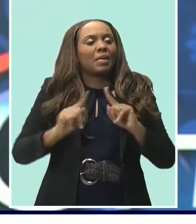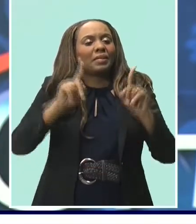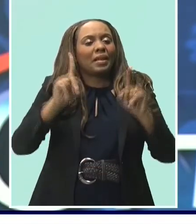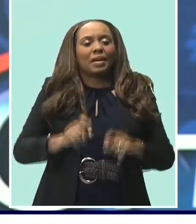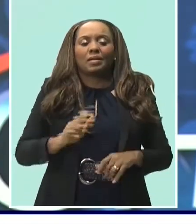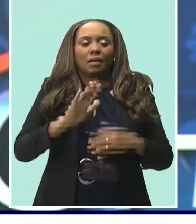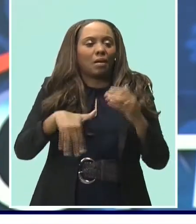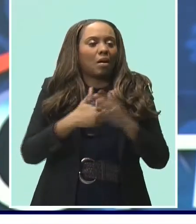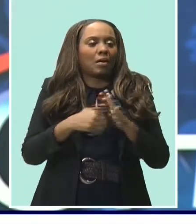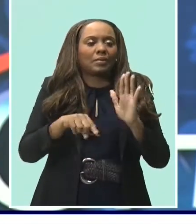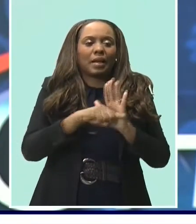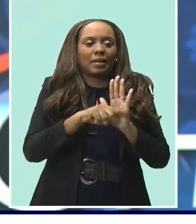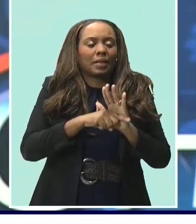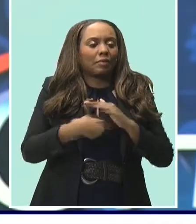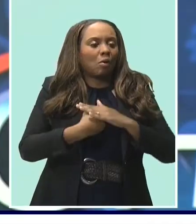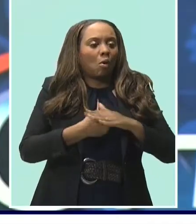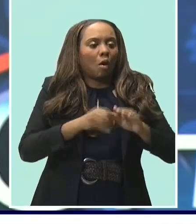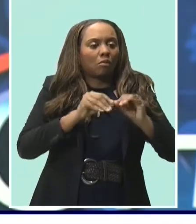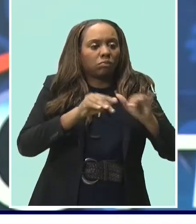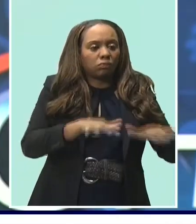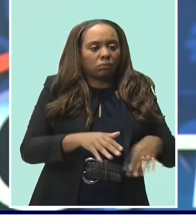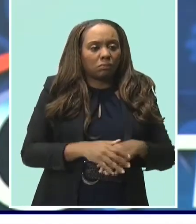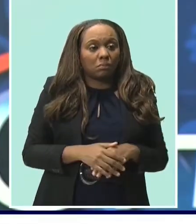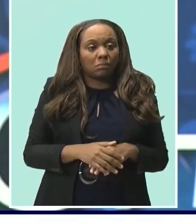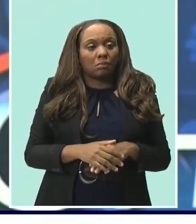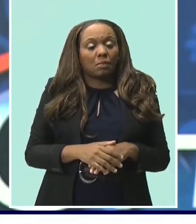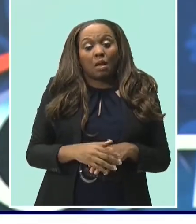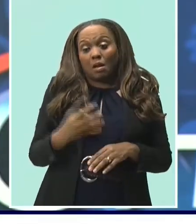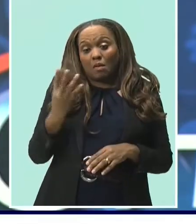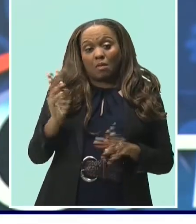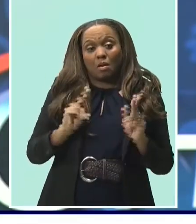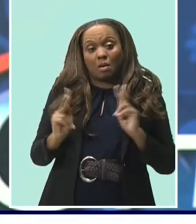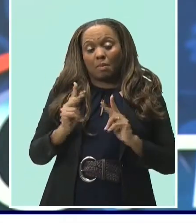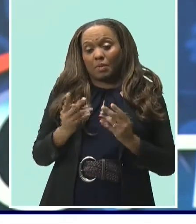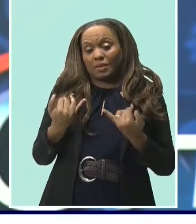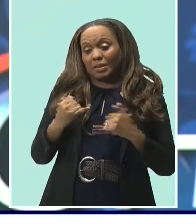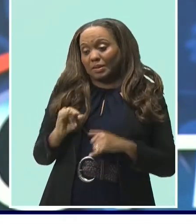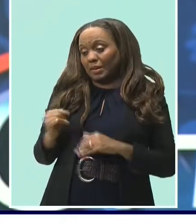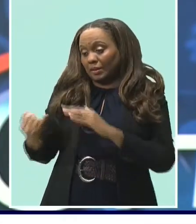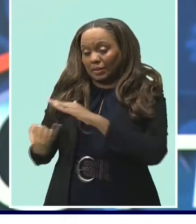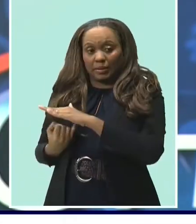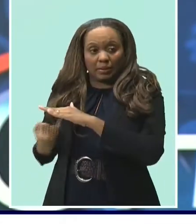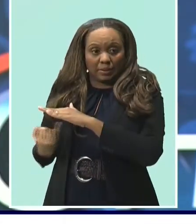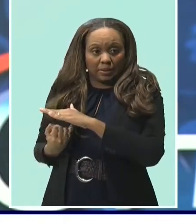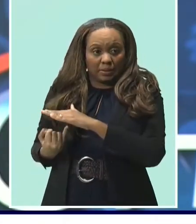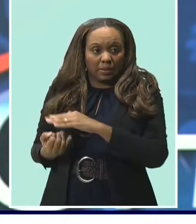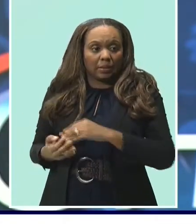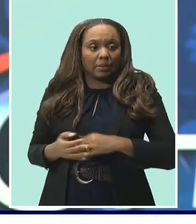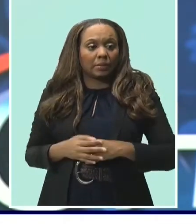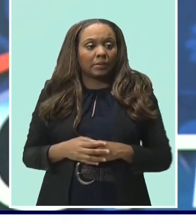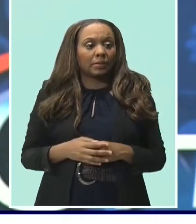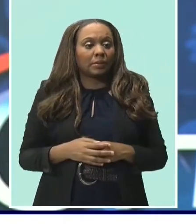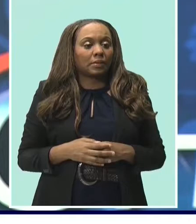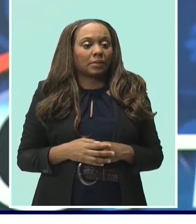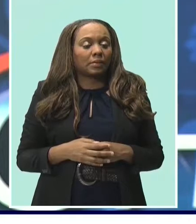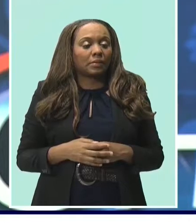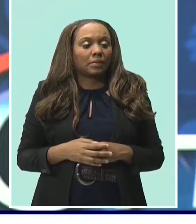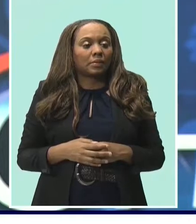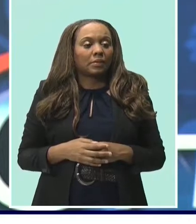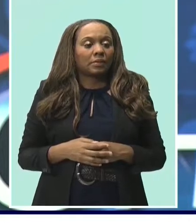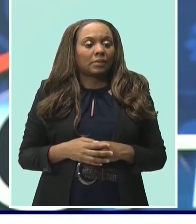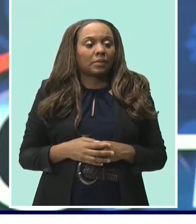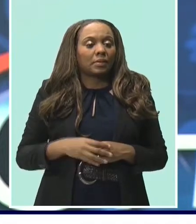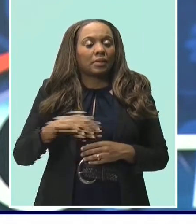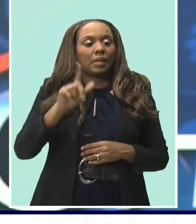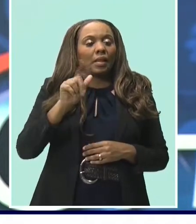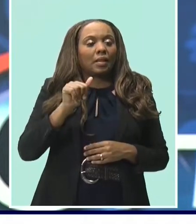illness. 4 people who are positive remain at the isolation facility at Harrison Point, St. Lucie. The number of tests conducted by the Best